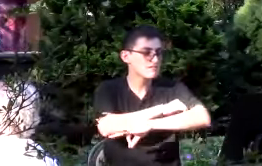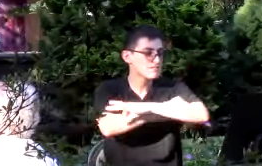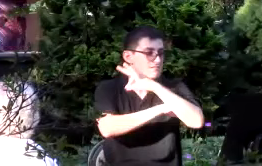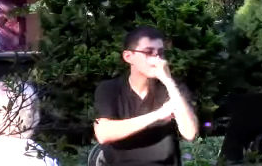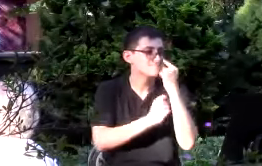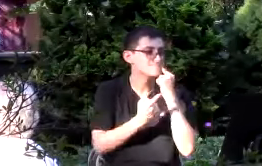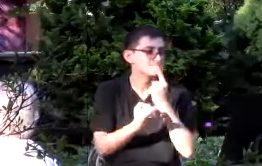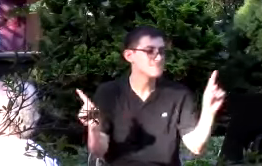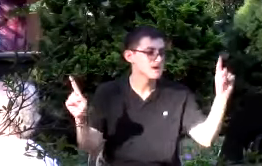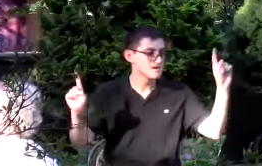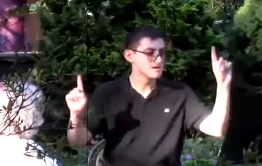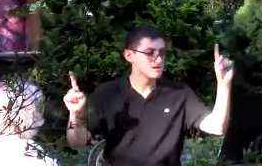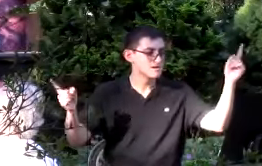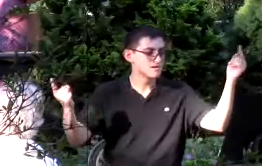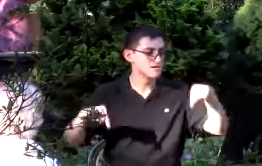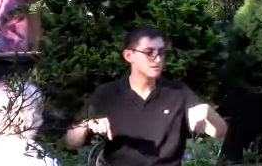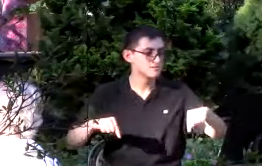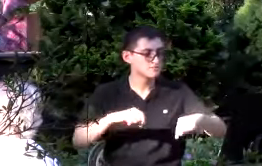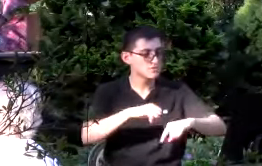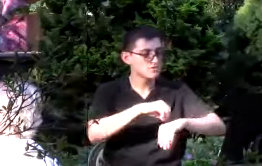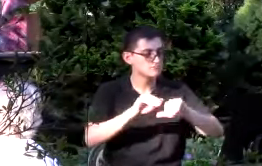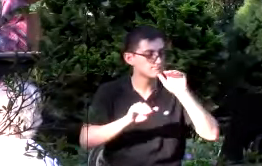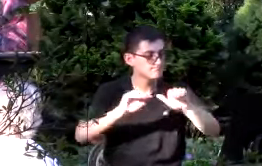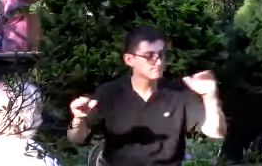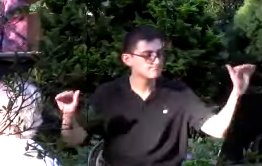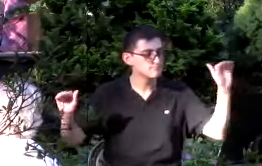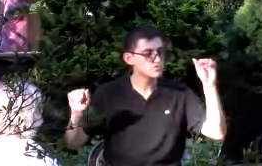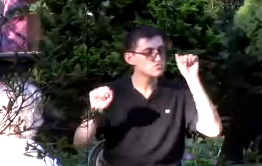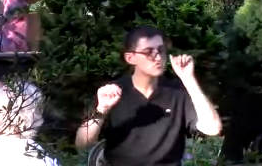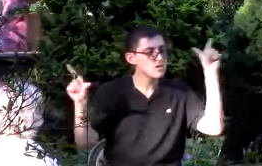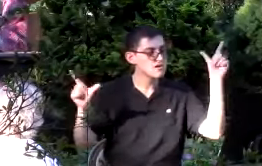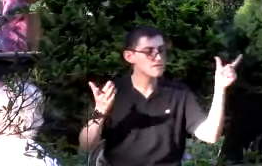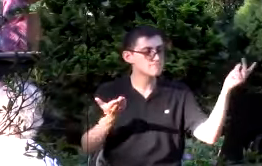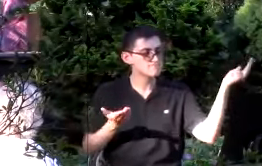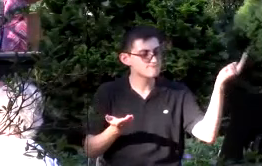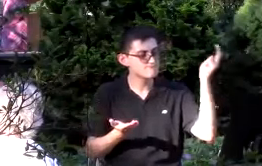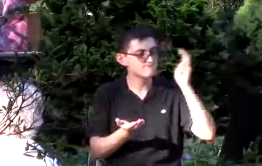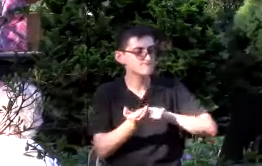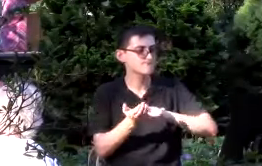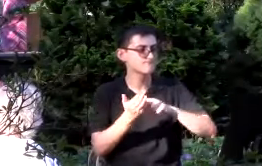kivahor kami uri, uri, uri, shire daberi,